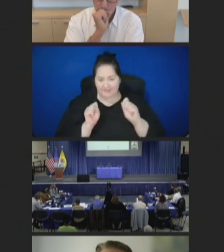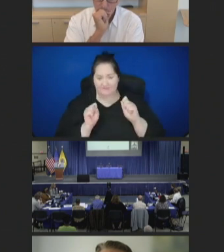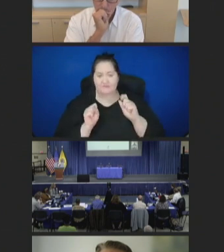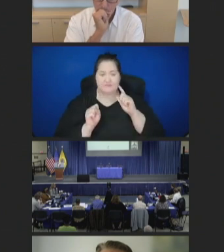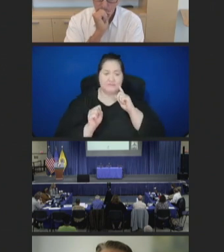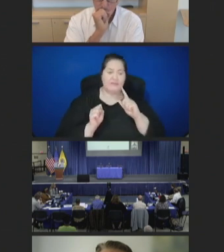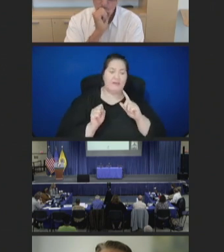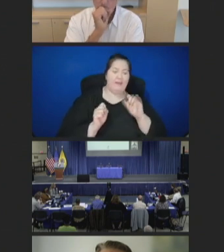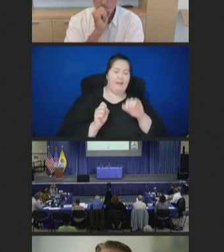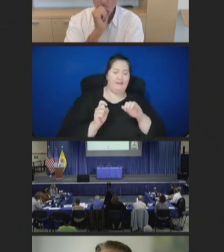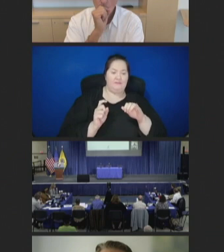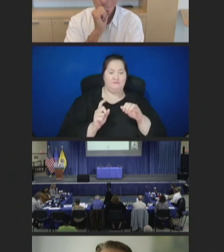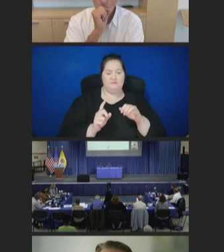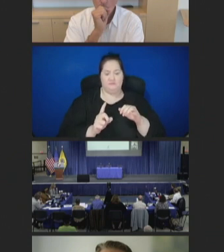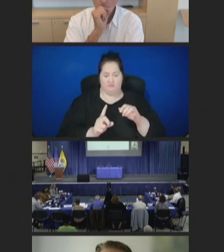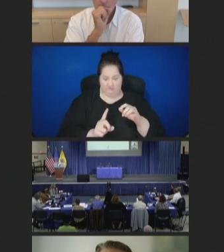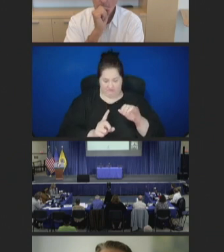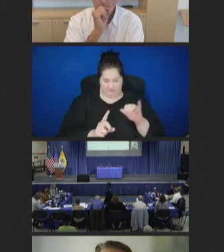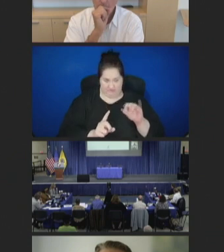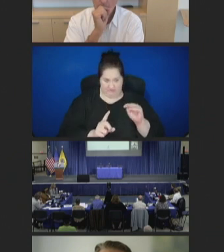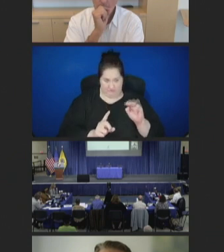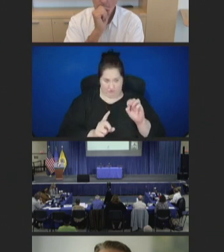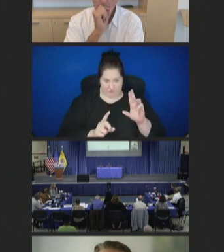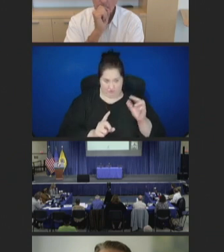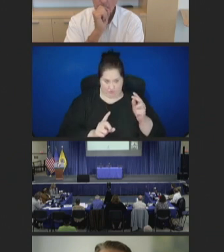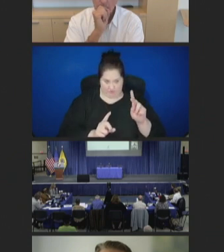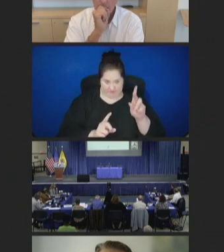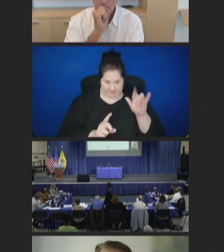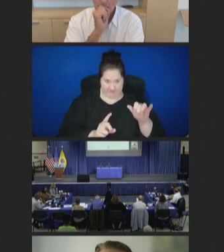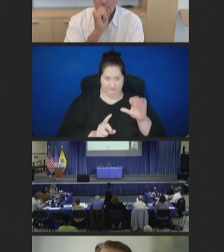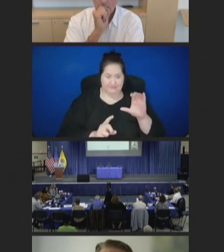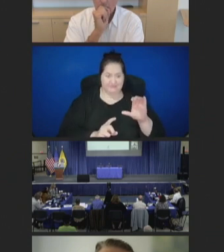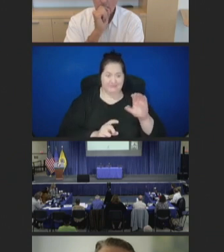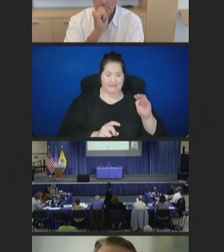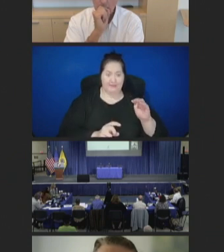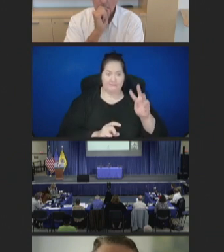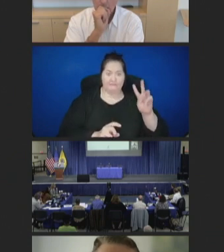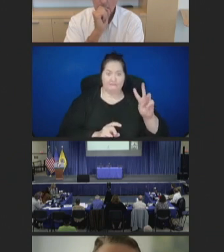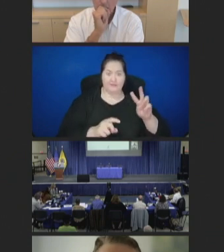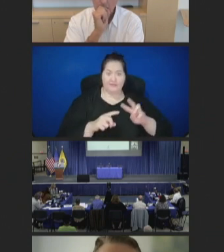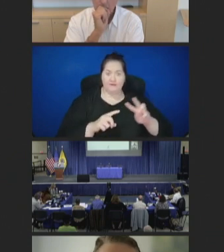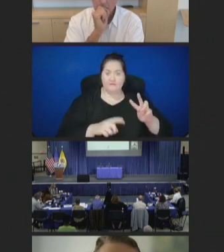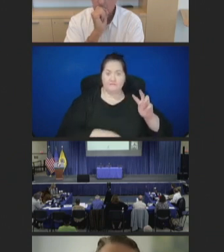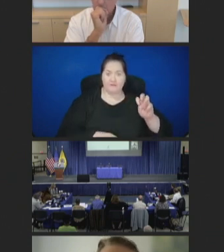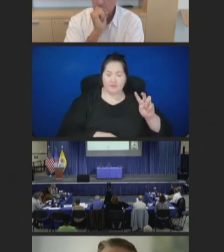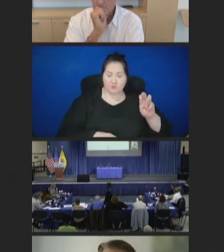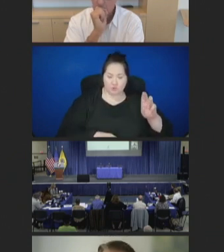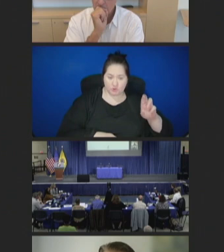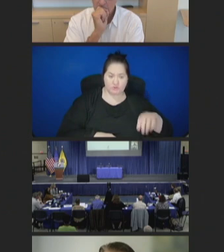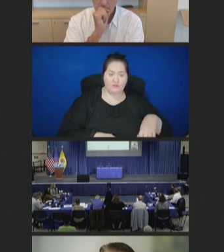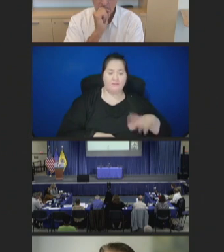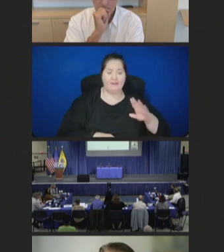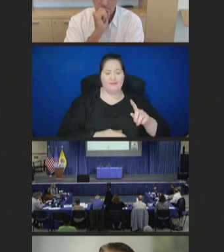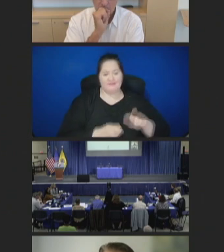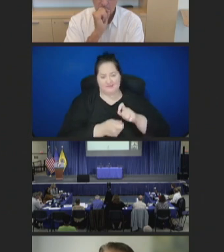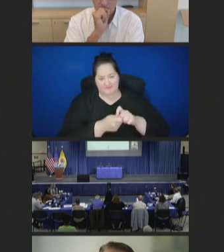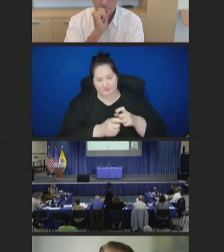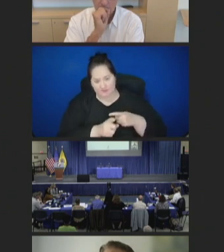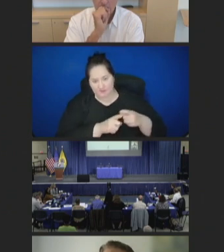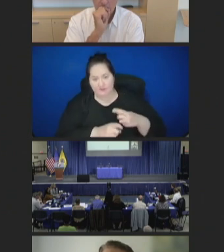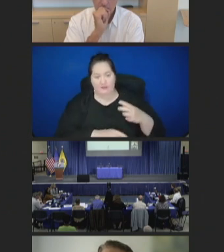immunogenicity of the CMV vector, which has a real, very specific